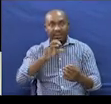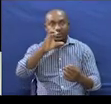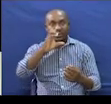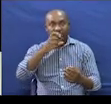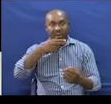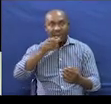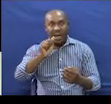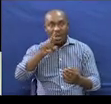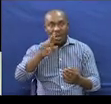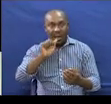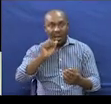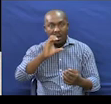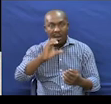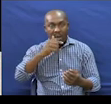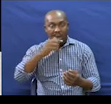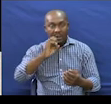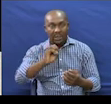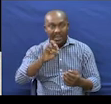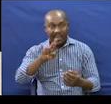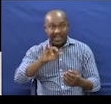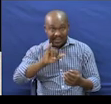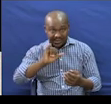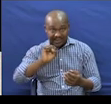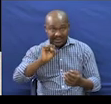Then after that is the importance.